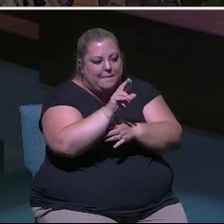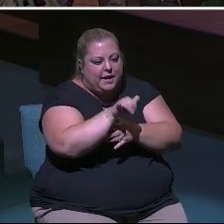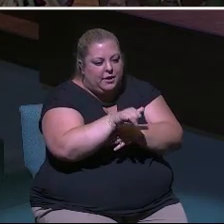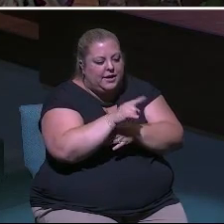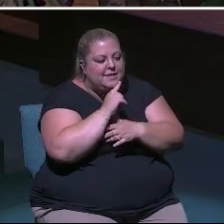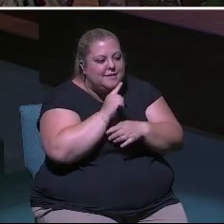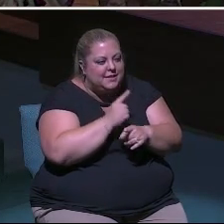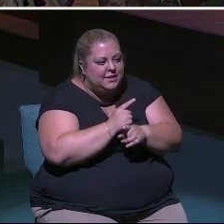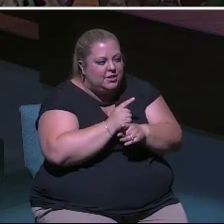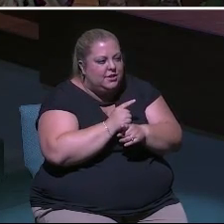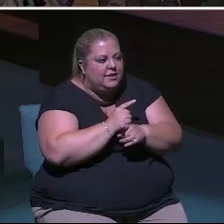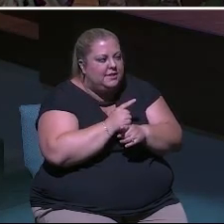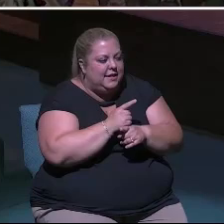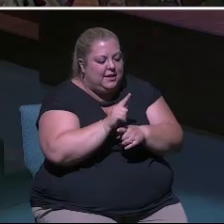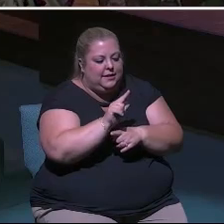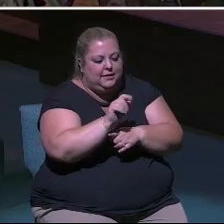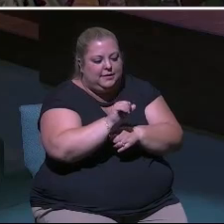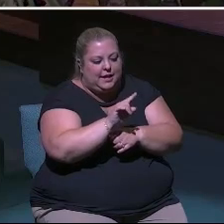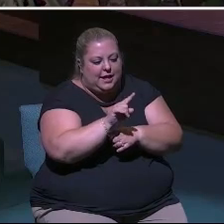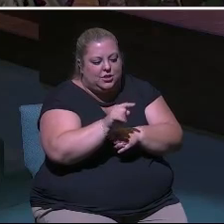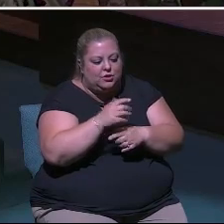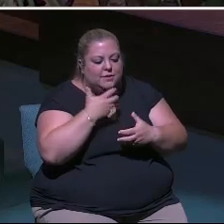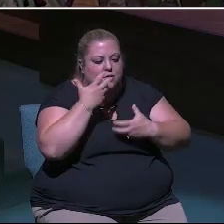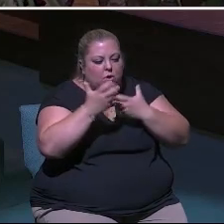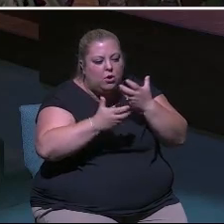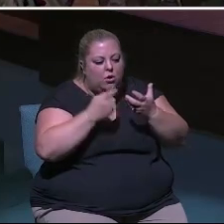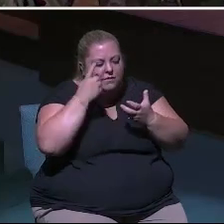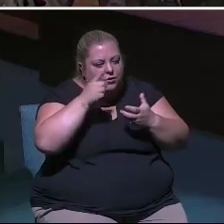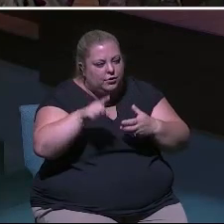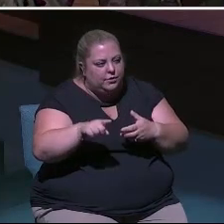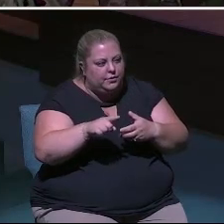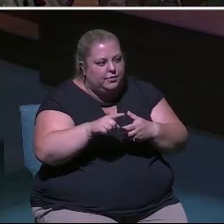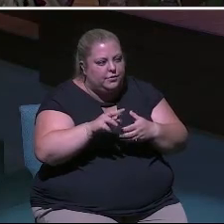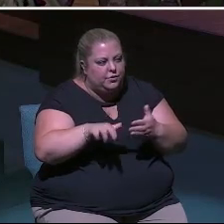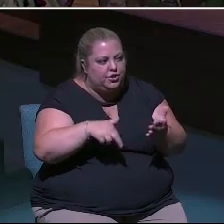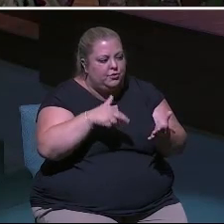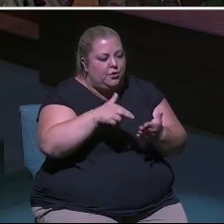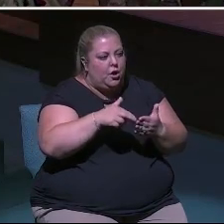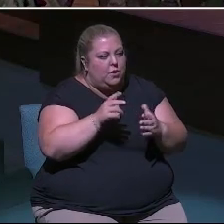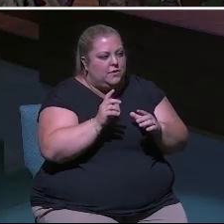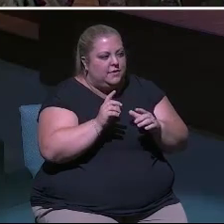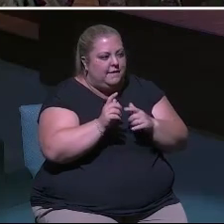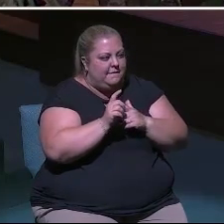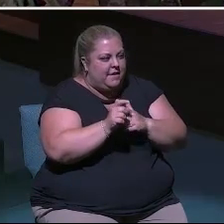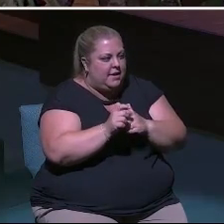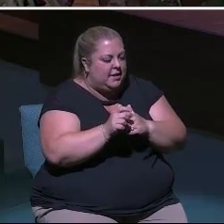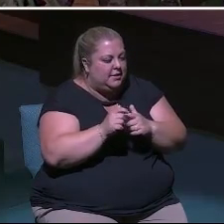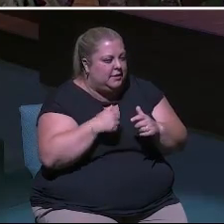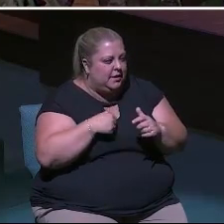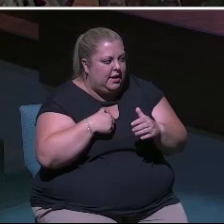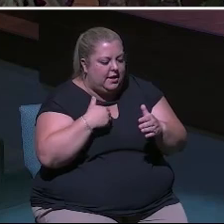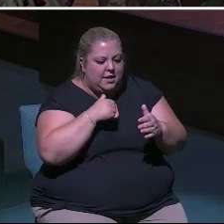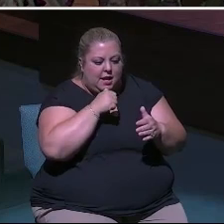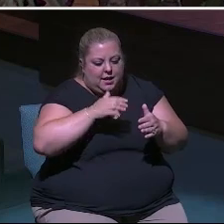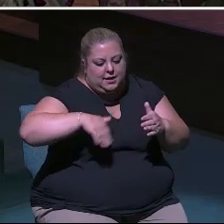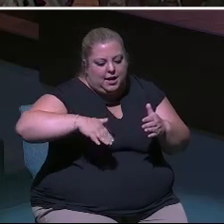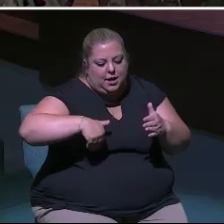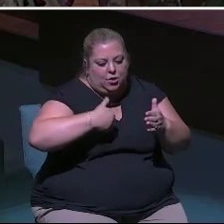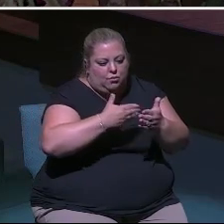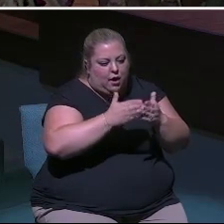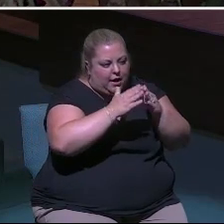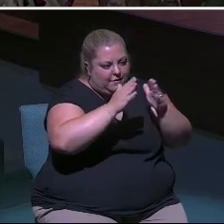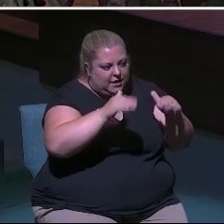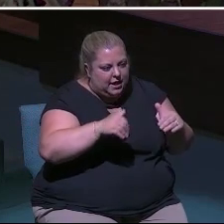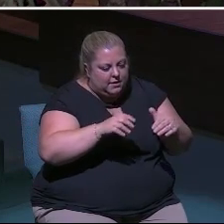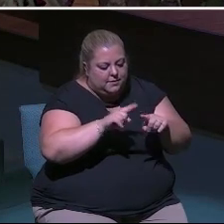come and calleth for thee. As soon as she heard that, she rose quickly and came unto him. Jesus was not yet come into the house, but was in the place where Martha